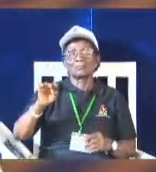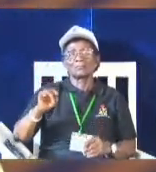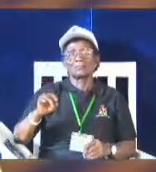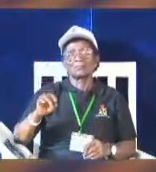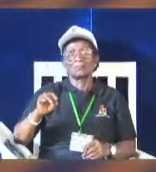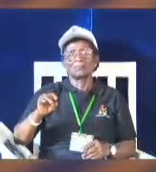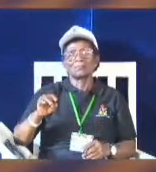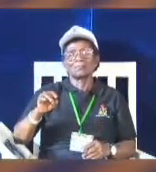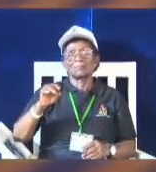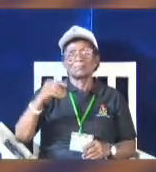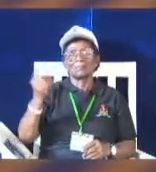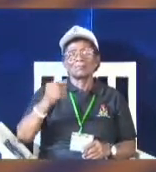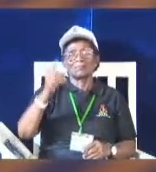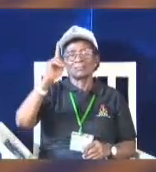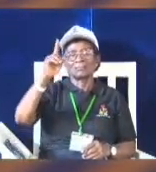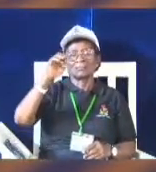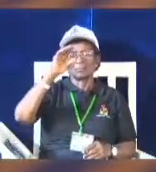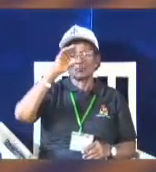only one boy,